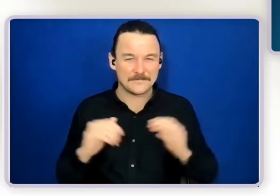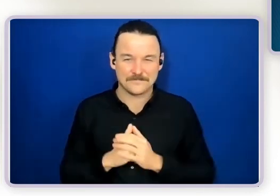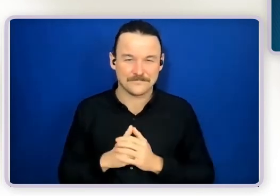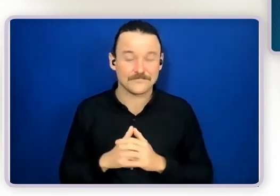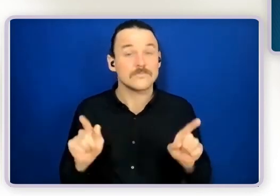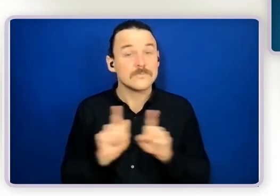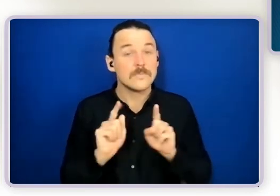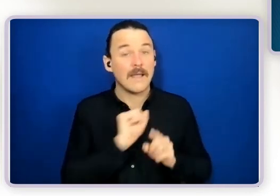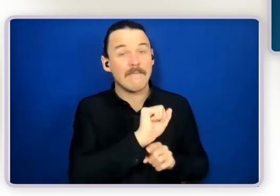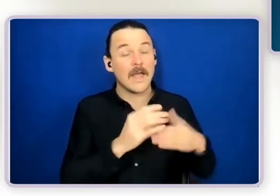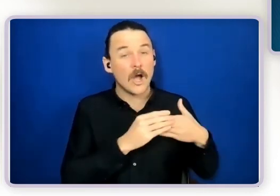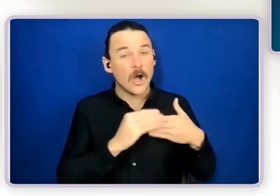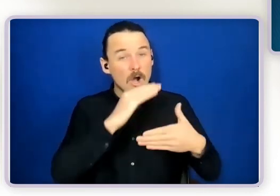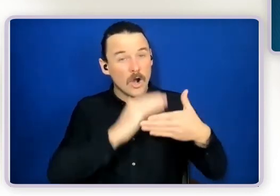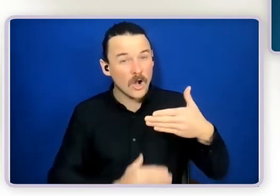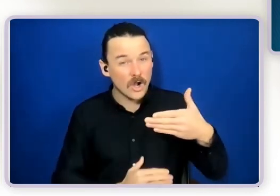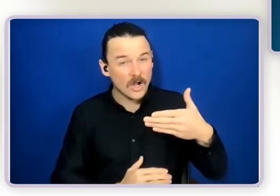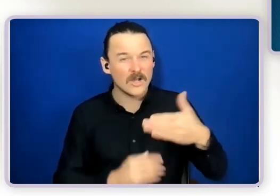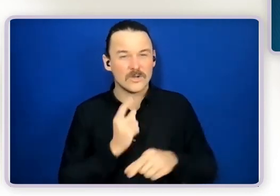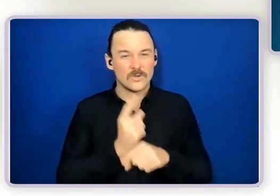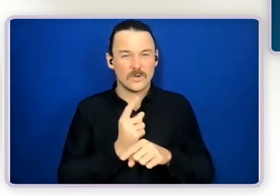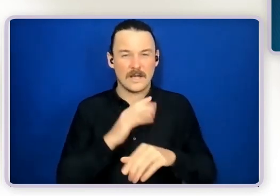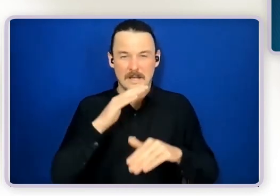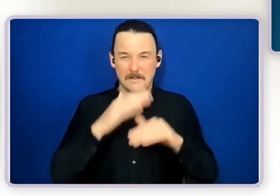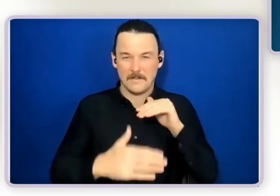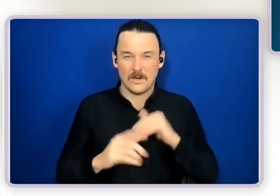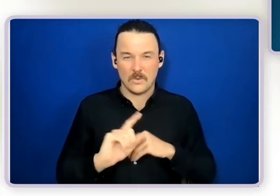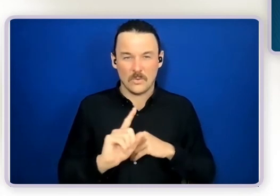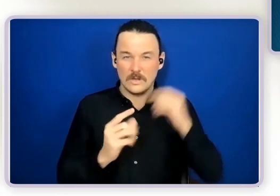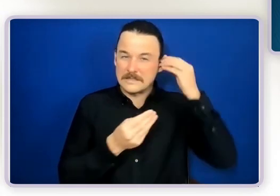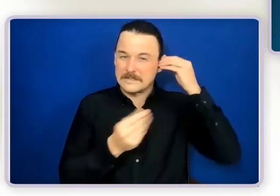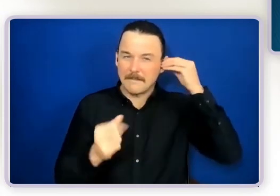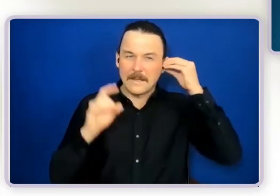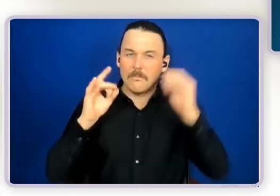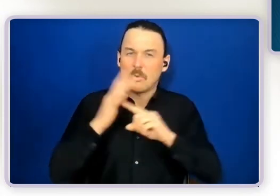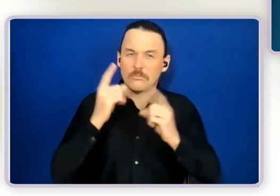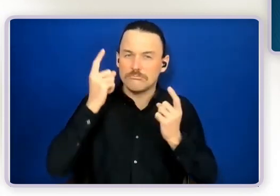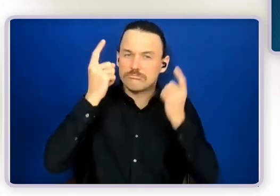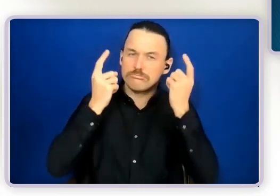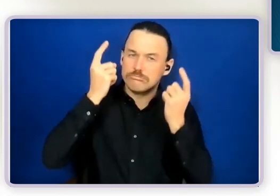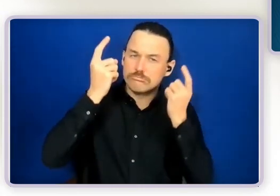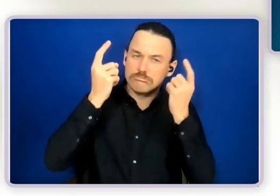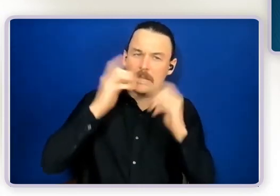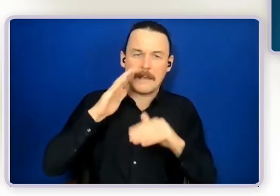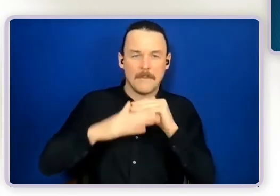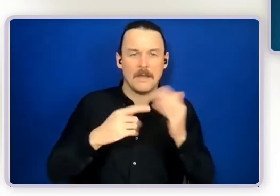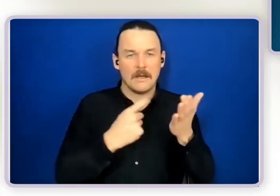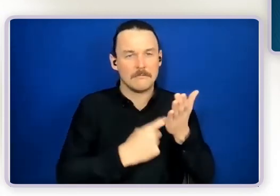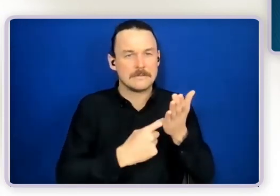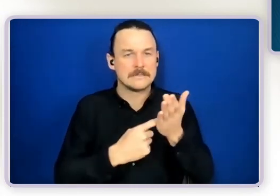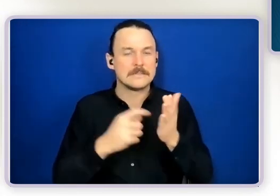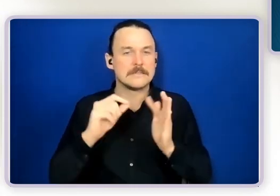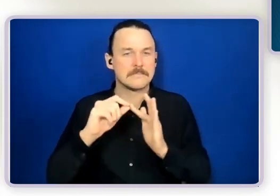only listed some, the ones that I thought were important. One is functional behaviour